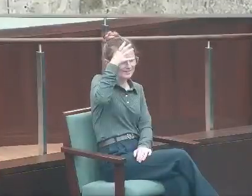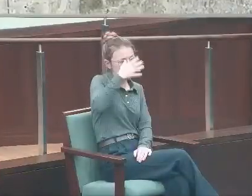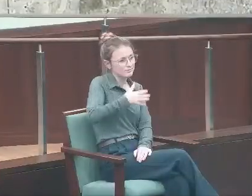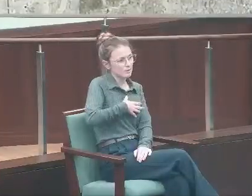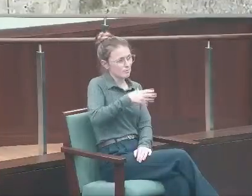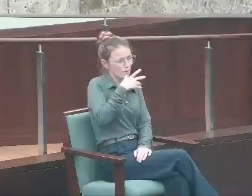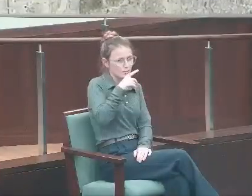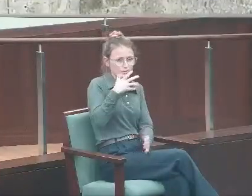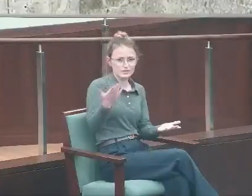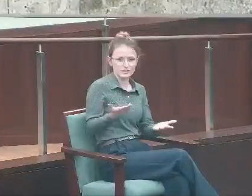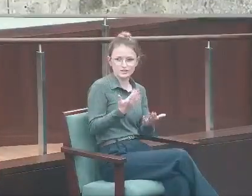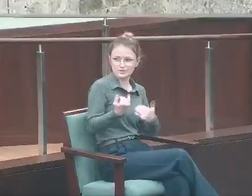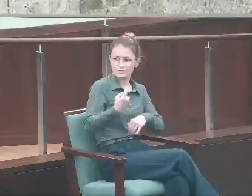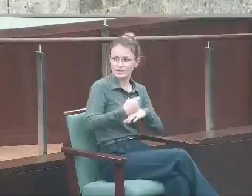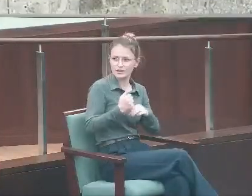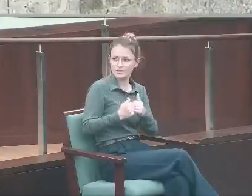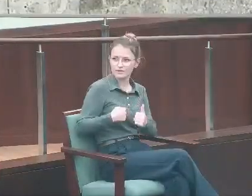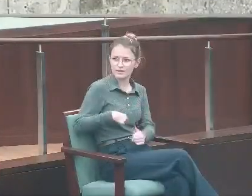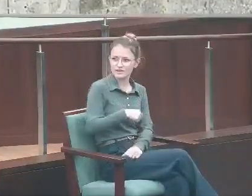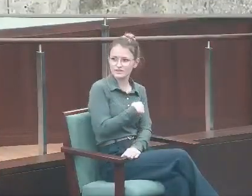mom, who's here with us today,